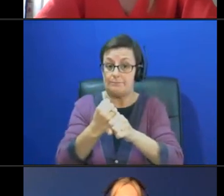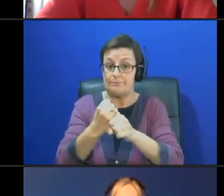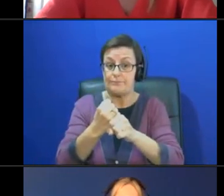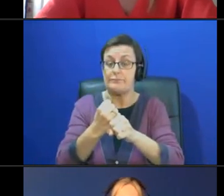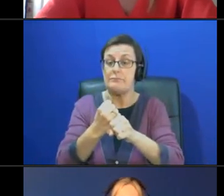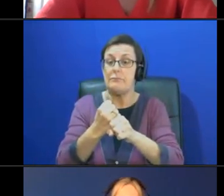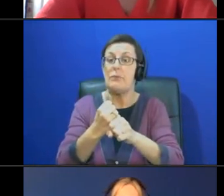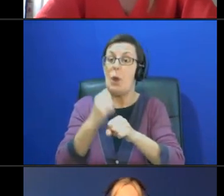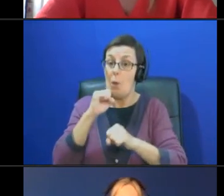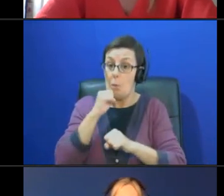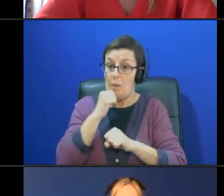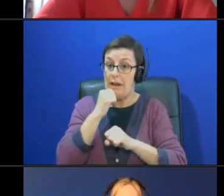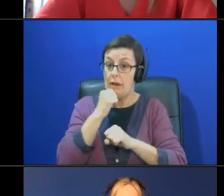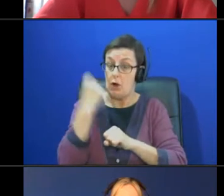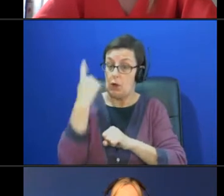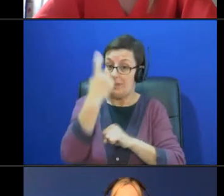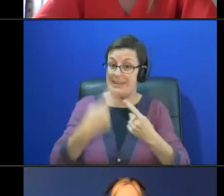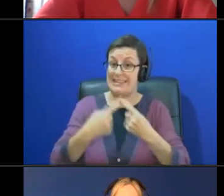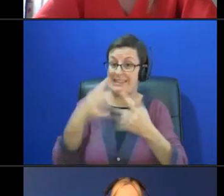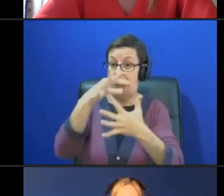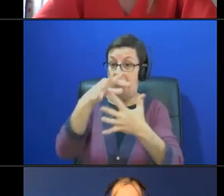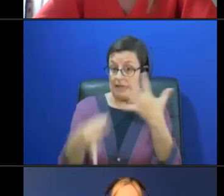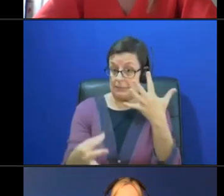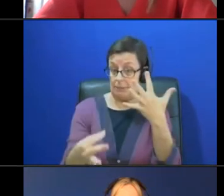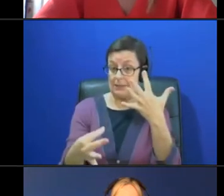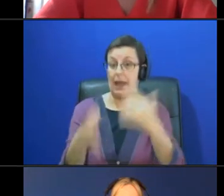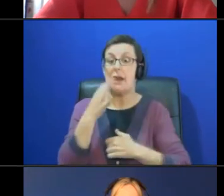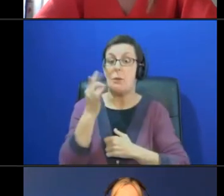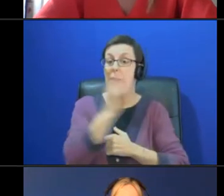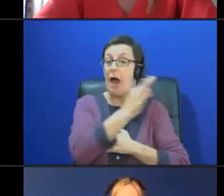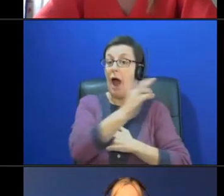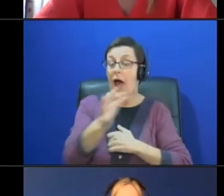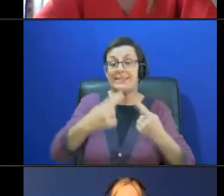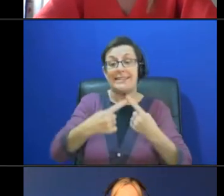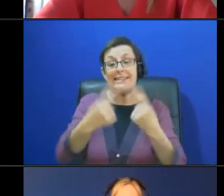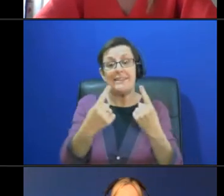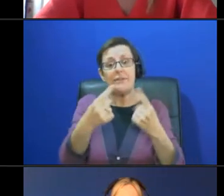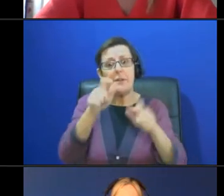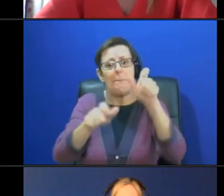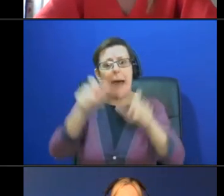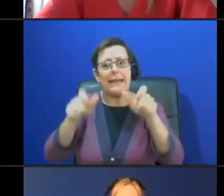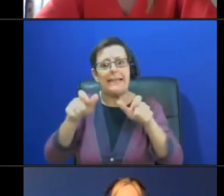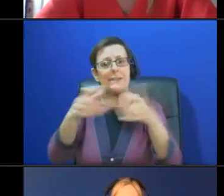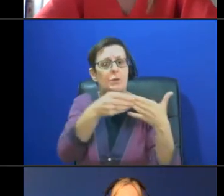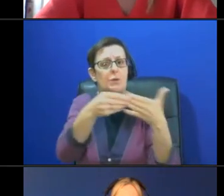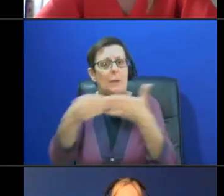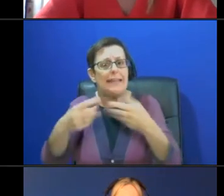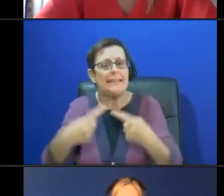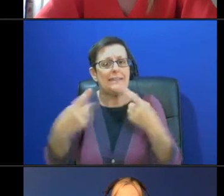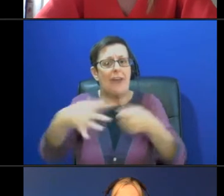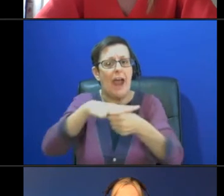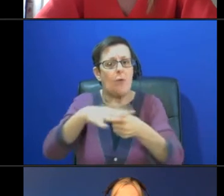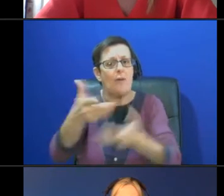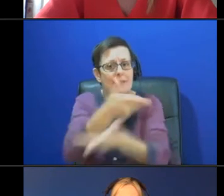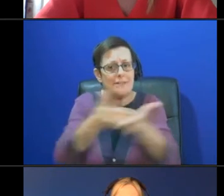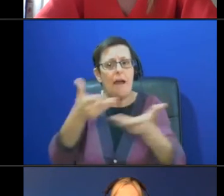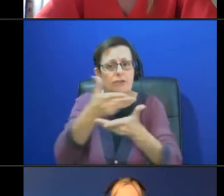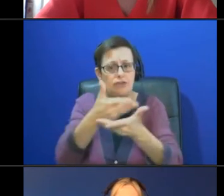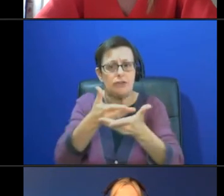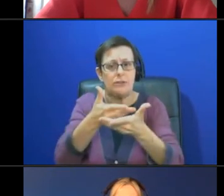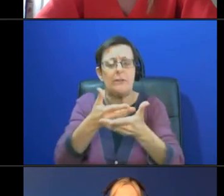different aspects of this, and I'm going to ask different panelists to lead, and then we will go